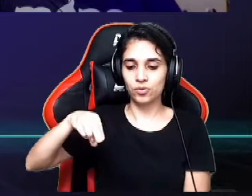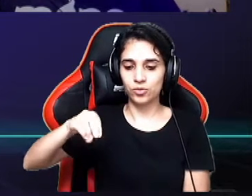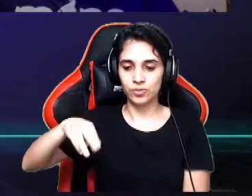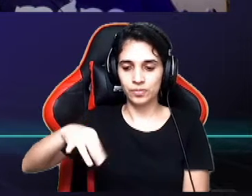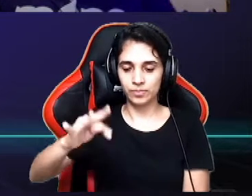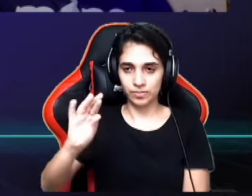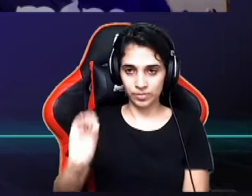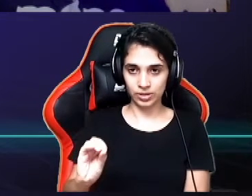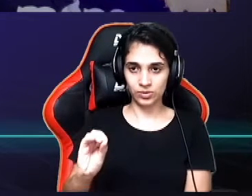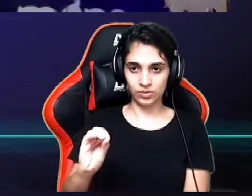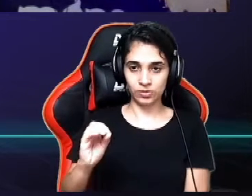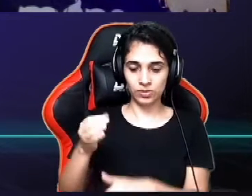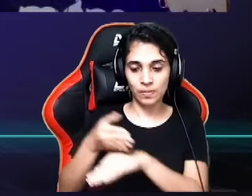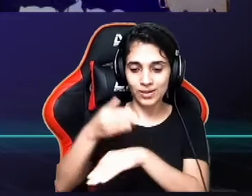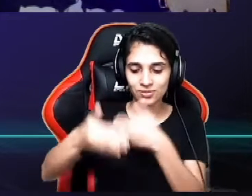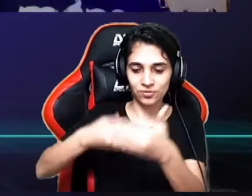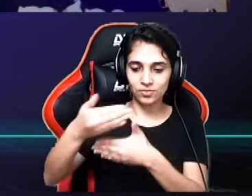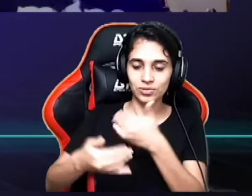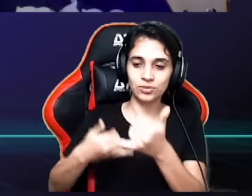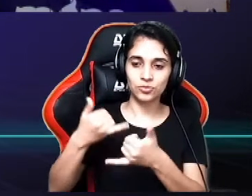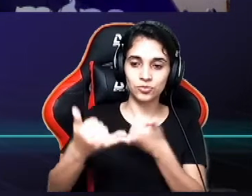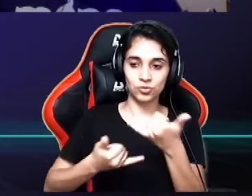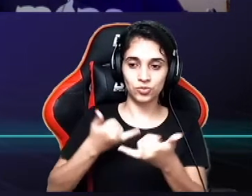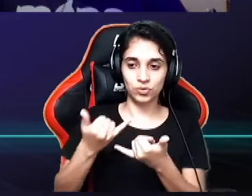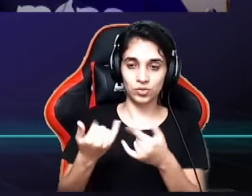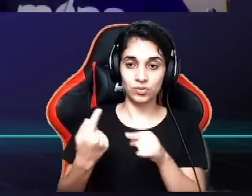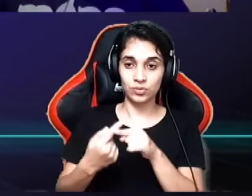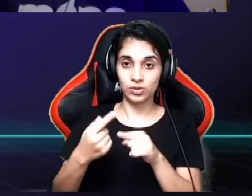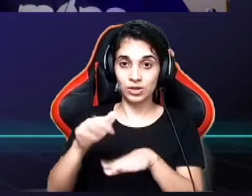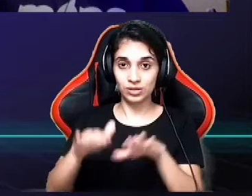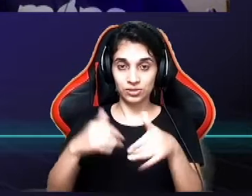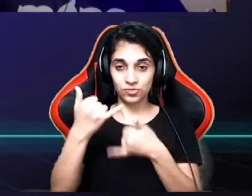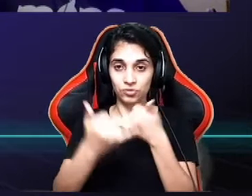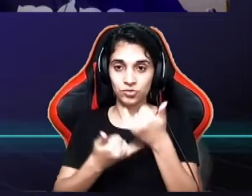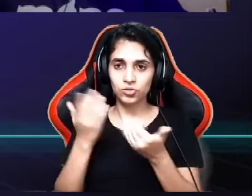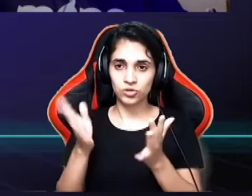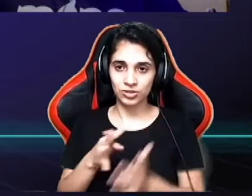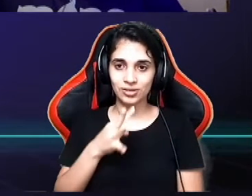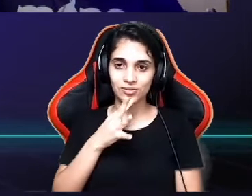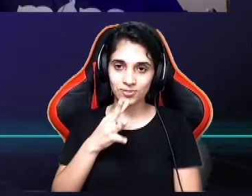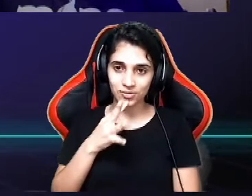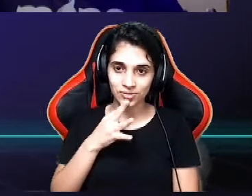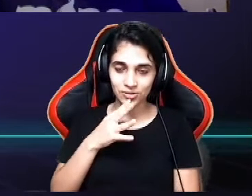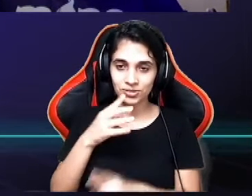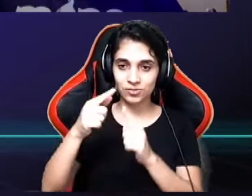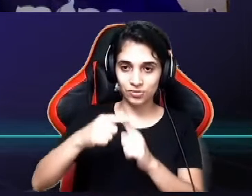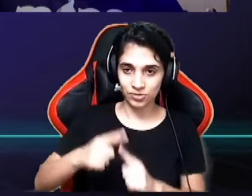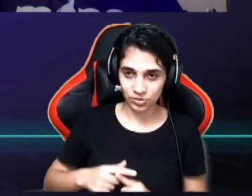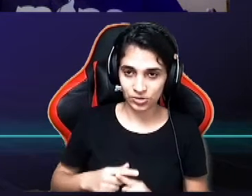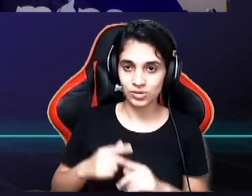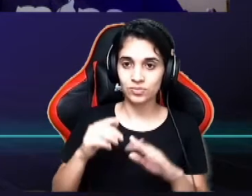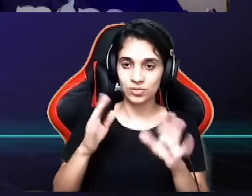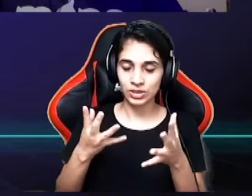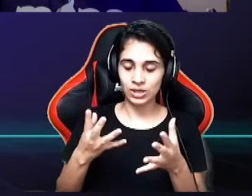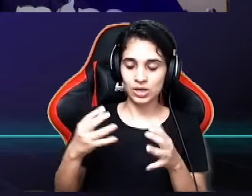with Monomito, being together from the get-go, from the development of a game, even though it's a game that we know the